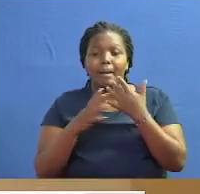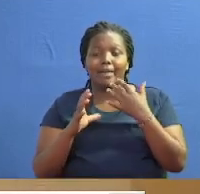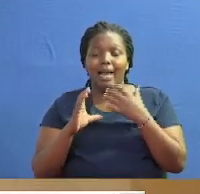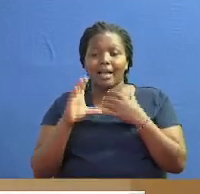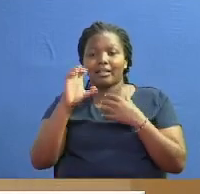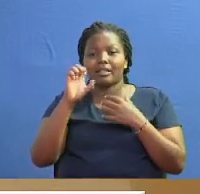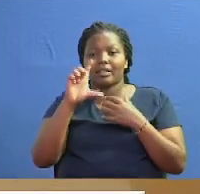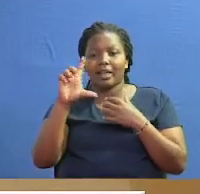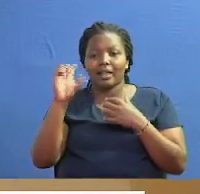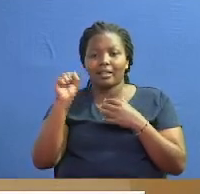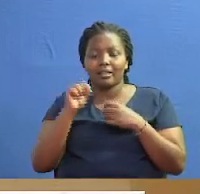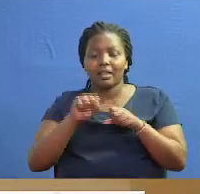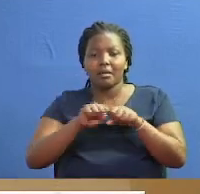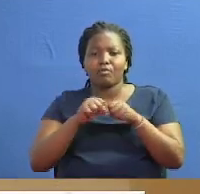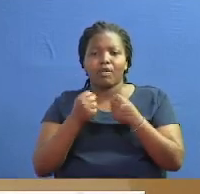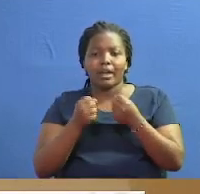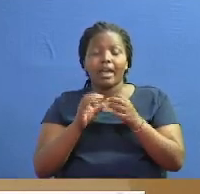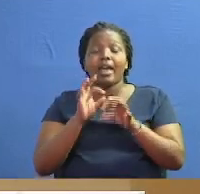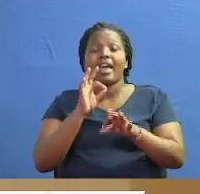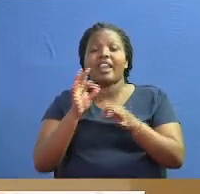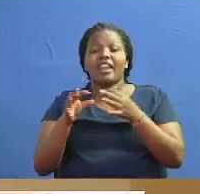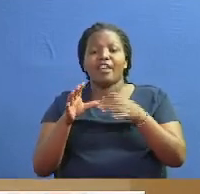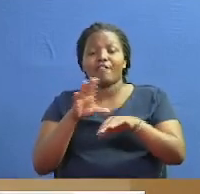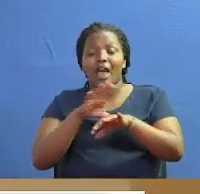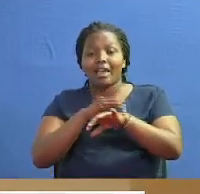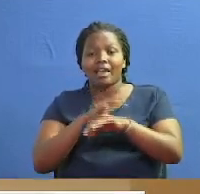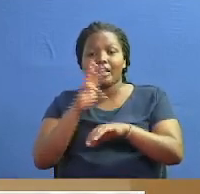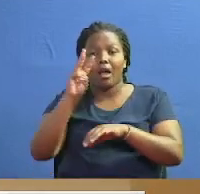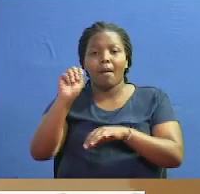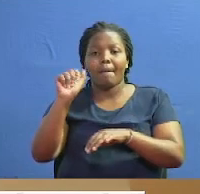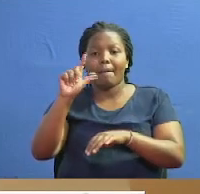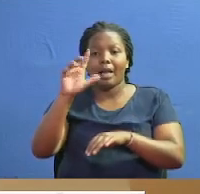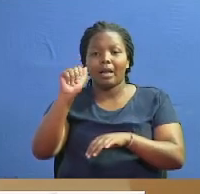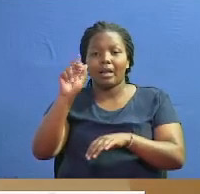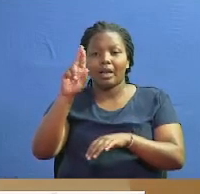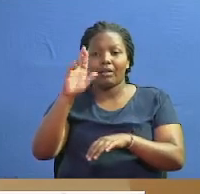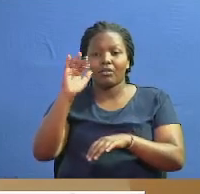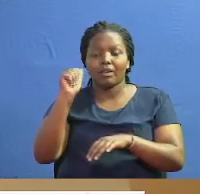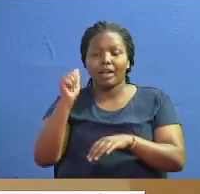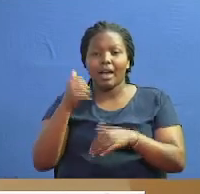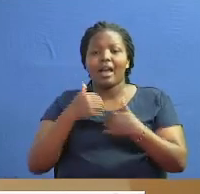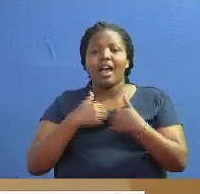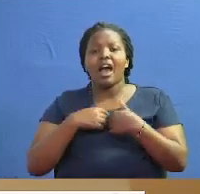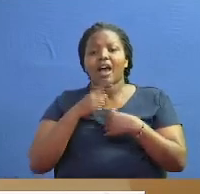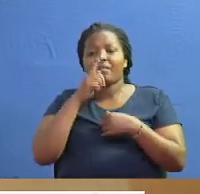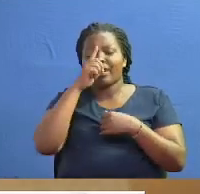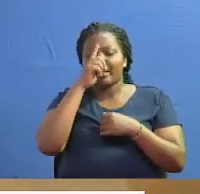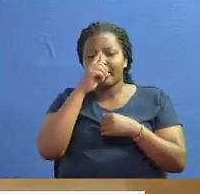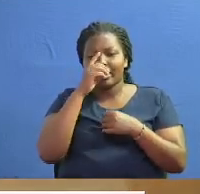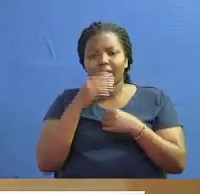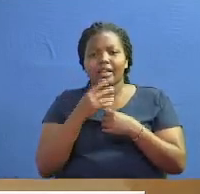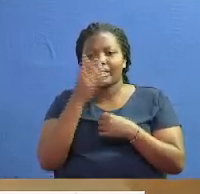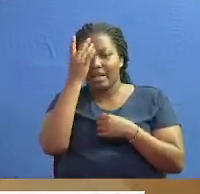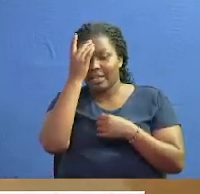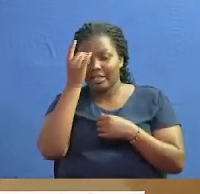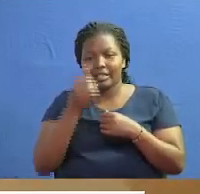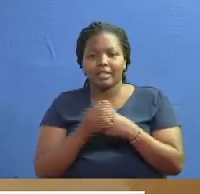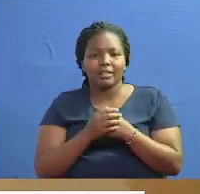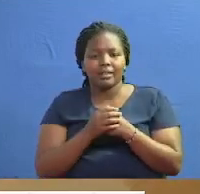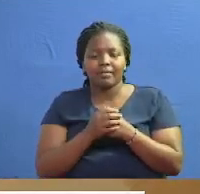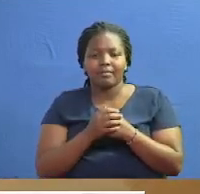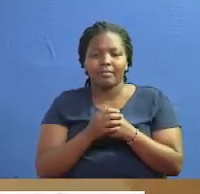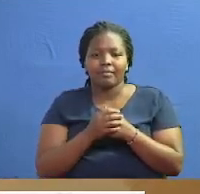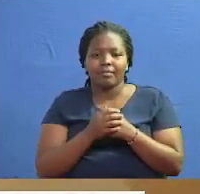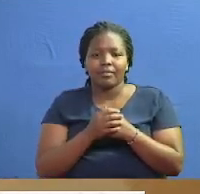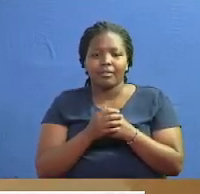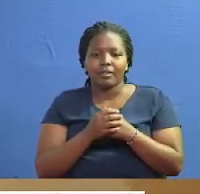break, if they get malaria, they are likely to have a more serious disease, and they are more likely to get complications of malaria,